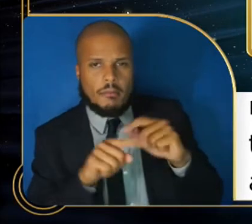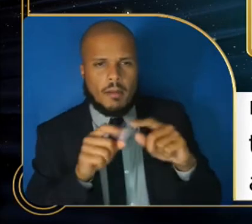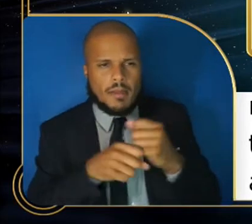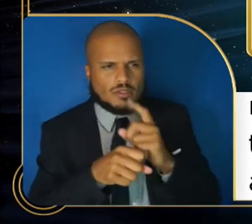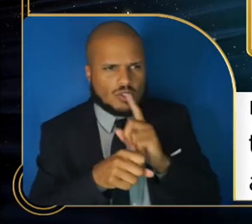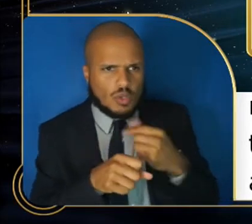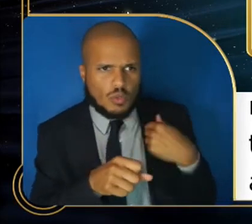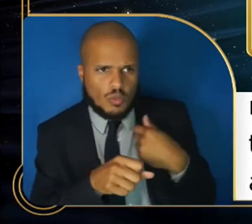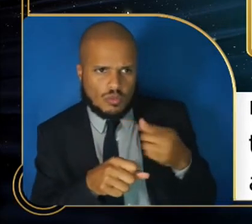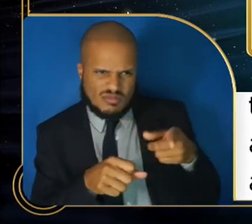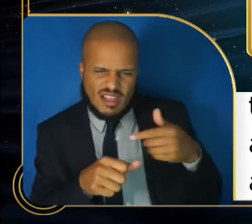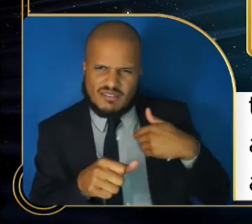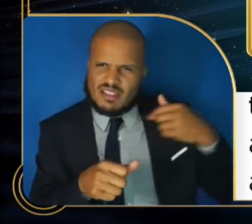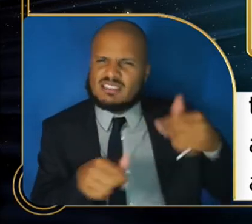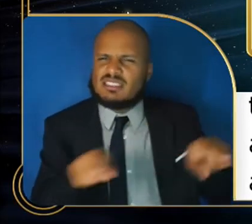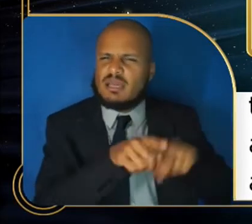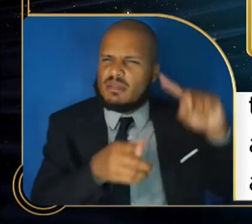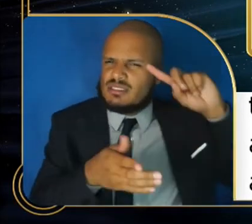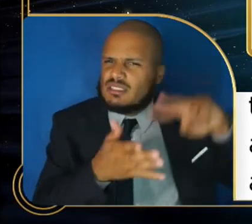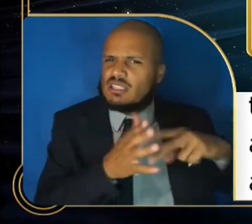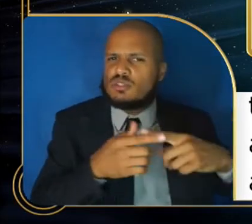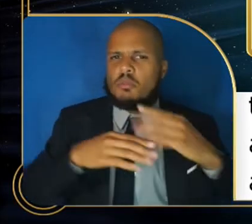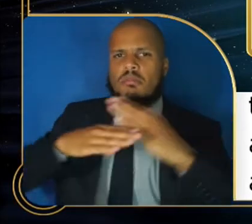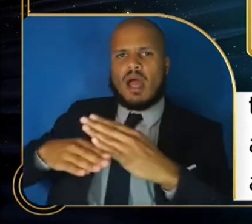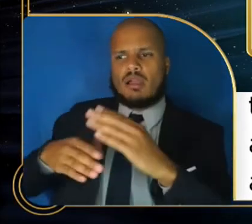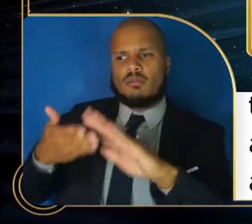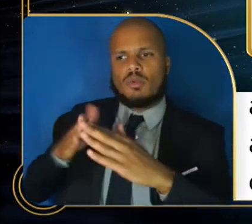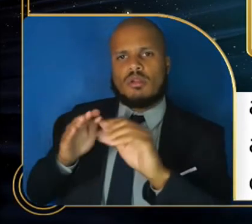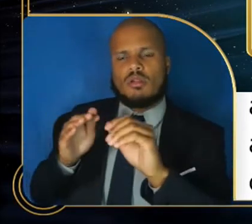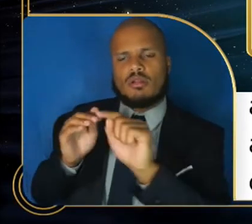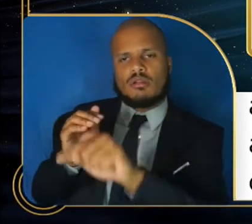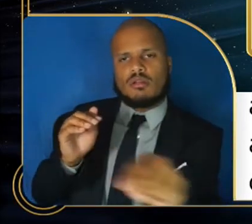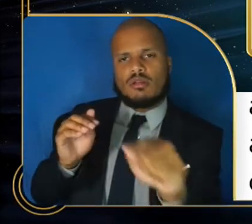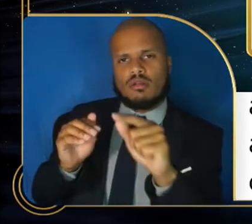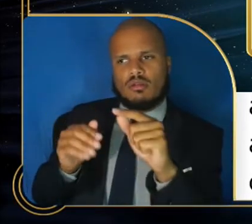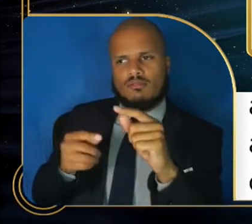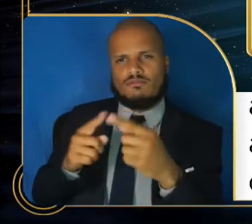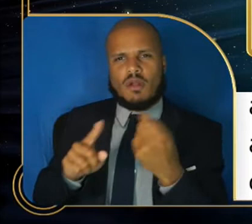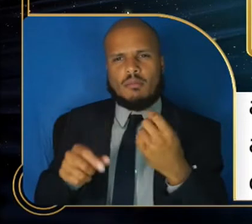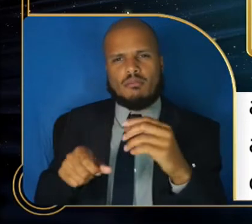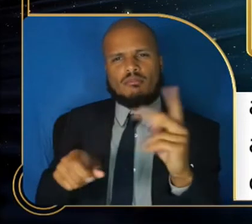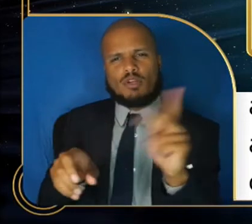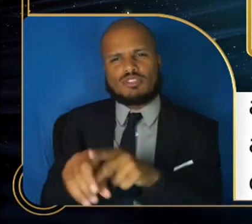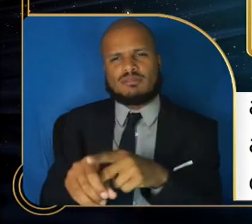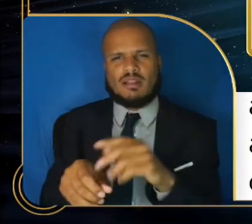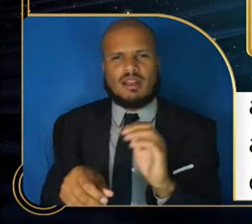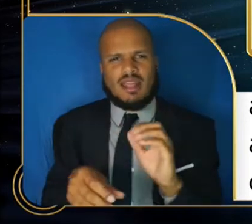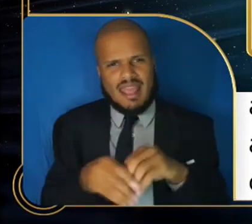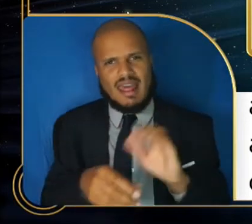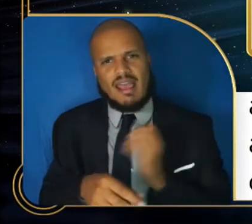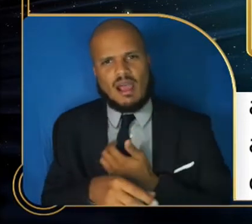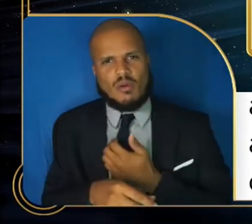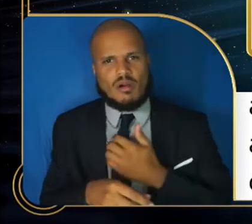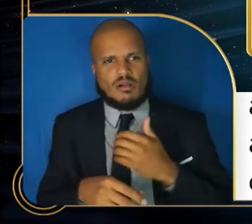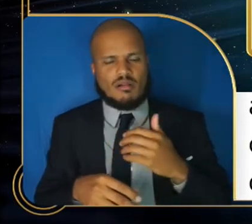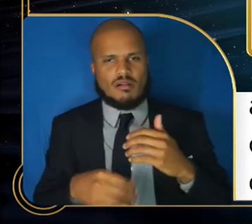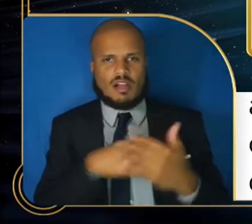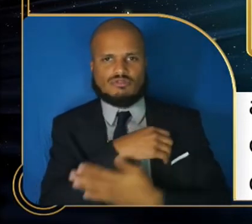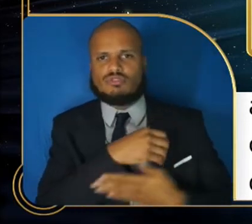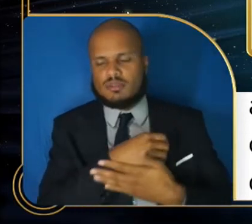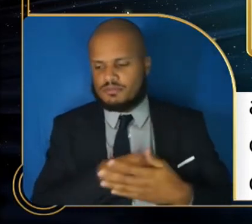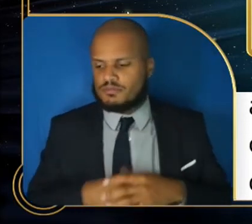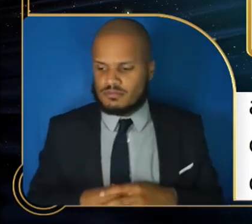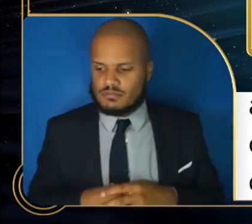intent to block certain communities of people from participating in our democracy. This is